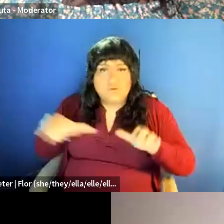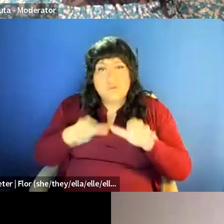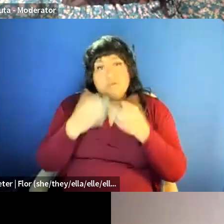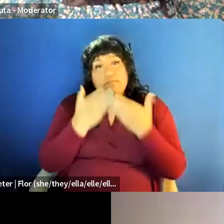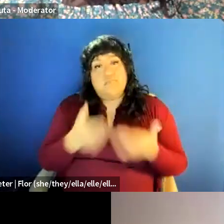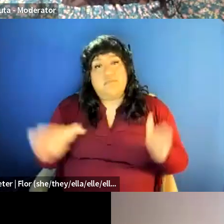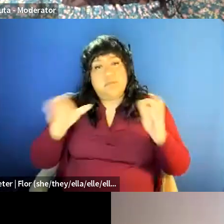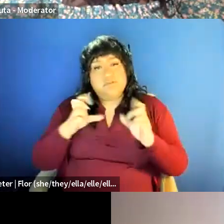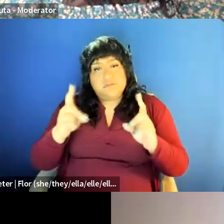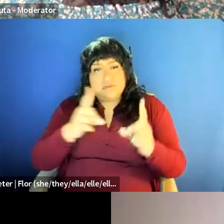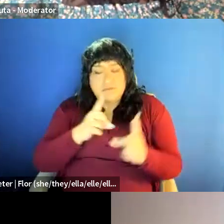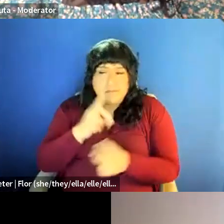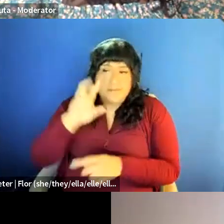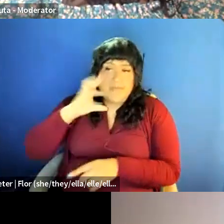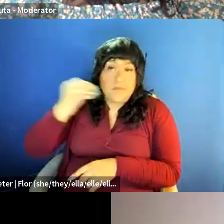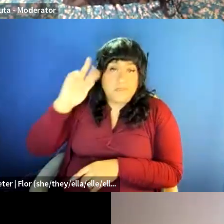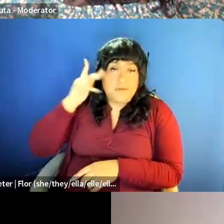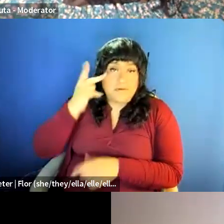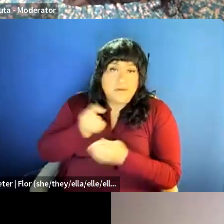education and political activism.